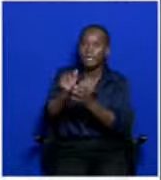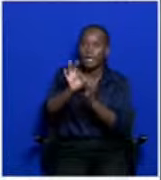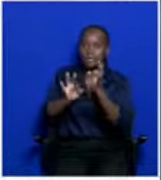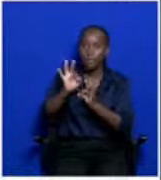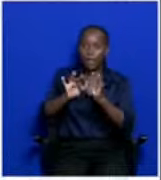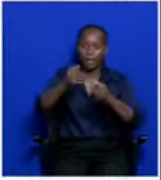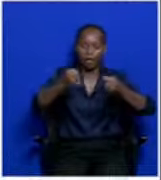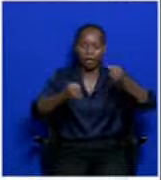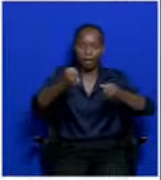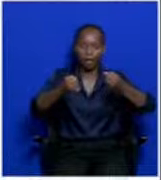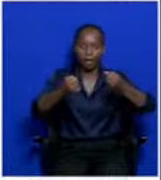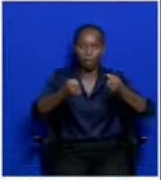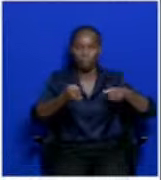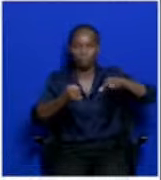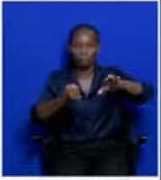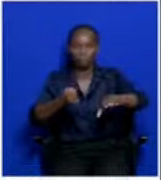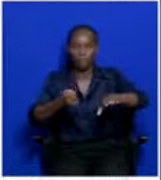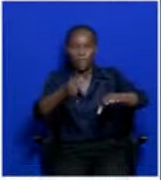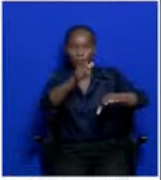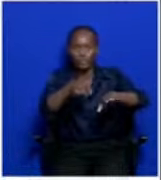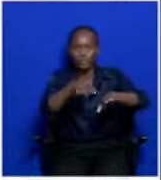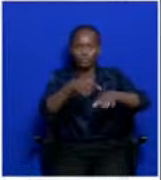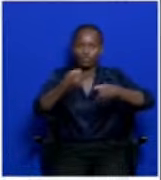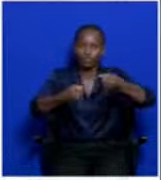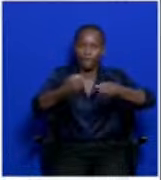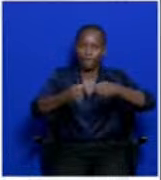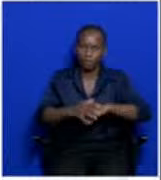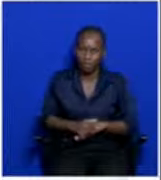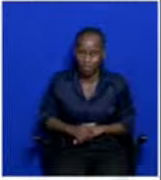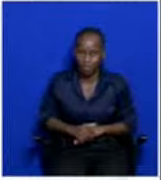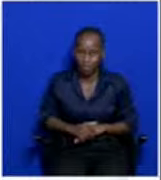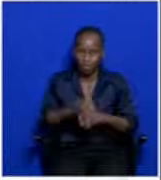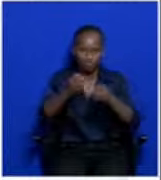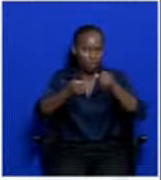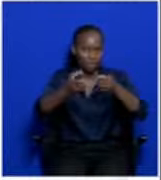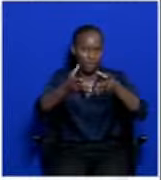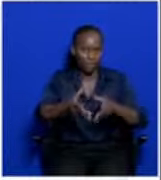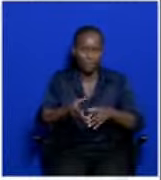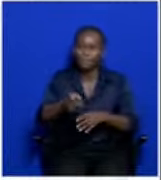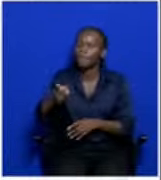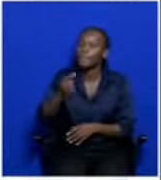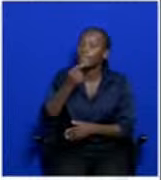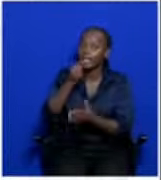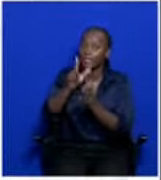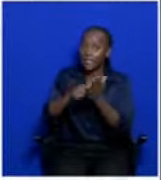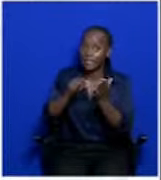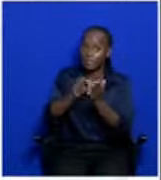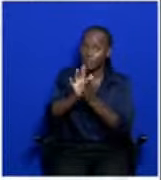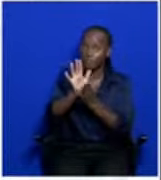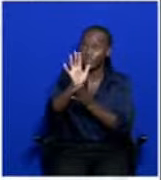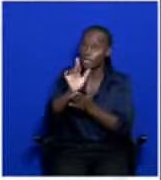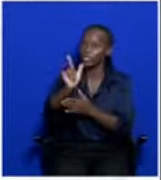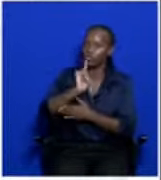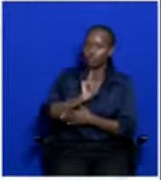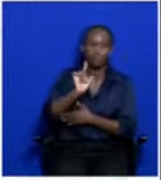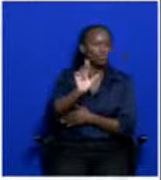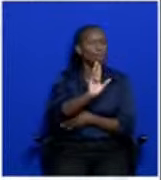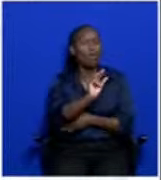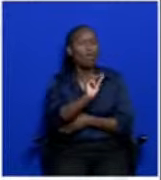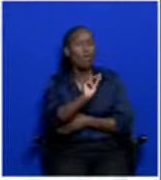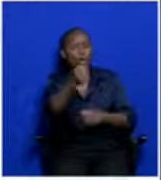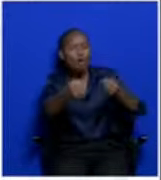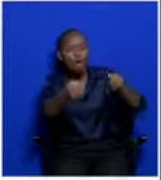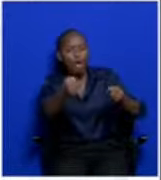no, this car doesn't belong to a criminal. It belongs to Julius Mkhwanazi, and the person who